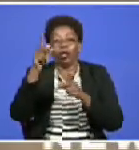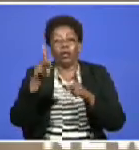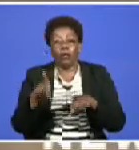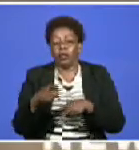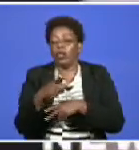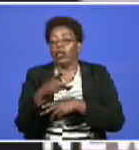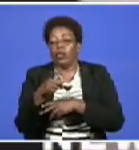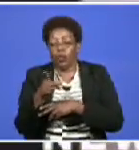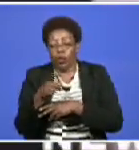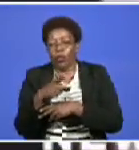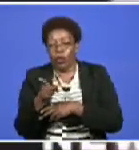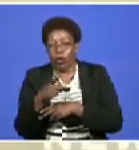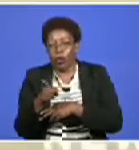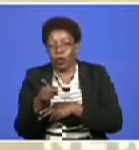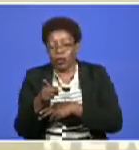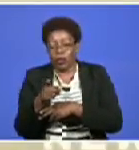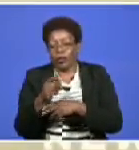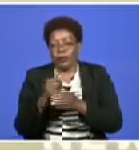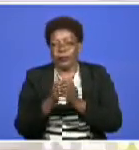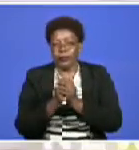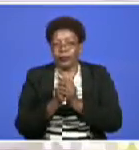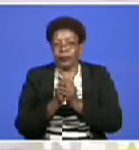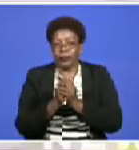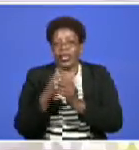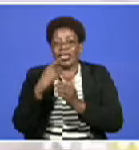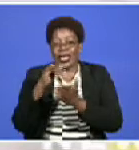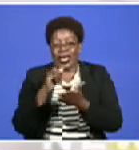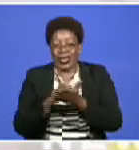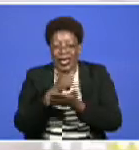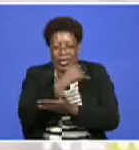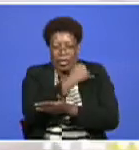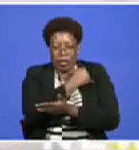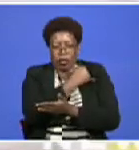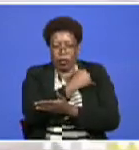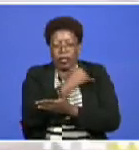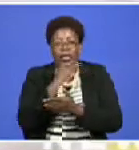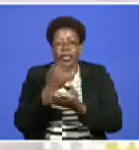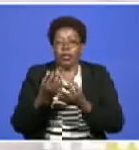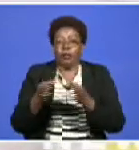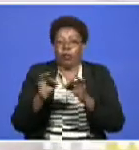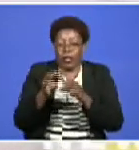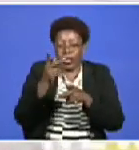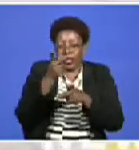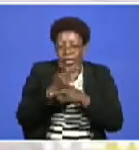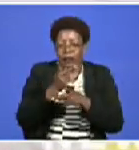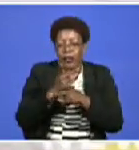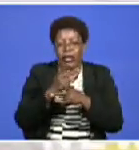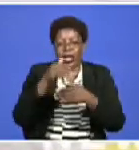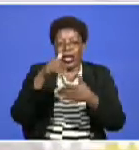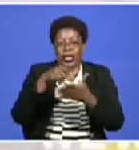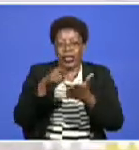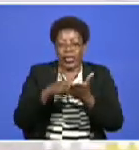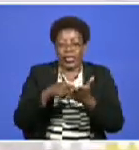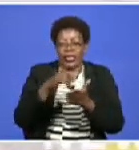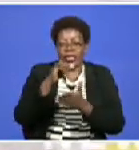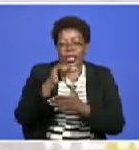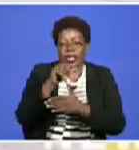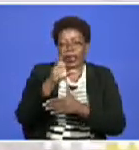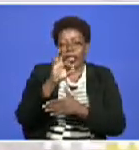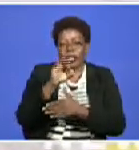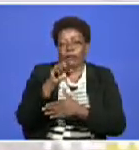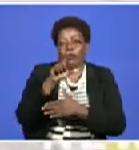those with chronic non-communicable diseases. Brennan says vaccines have been instrumental in keeping influenza numbers at bay over the